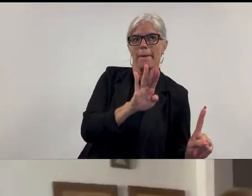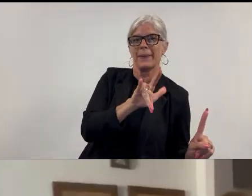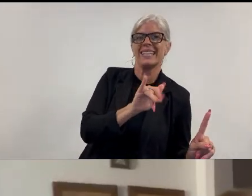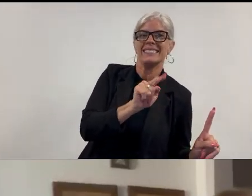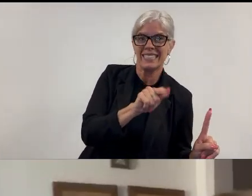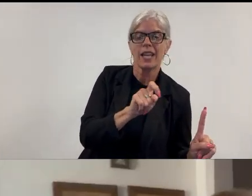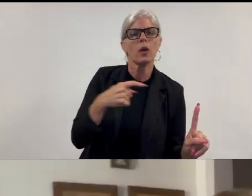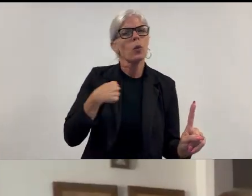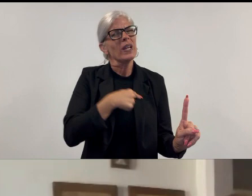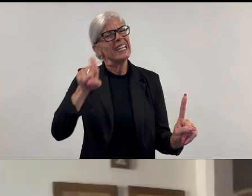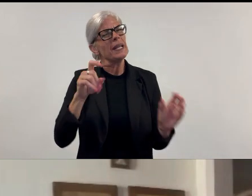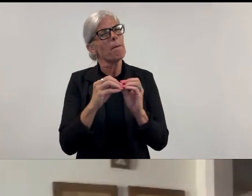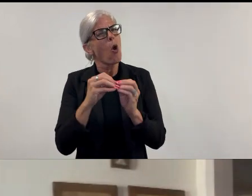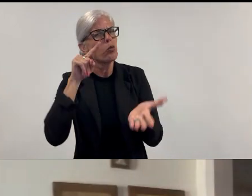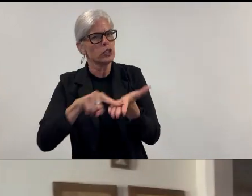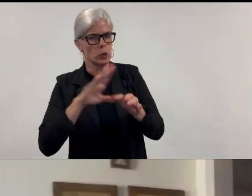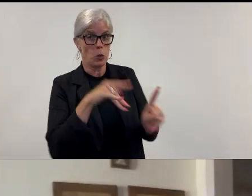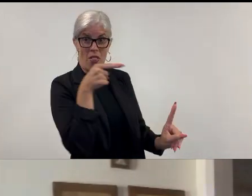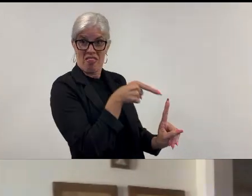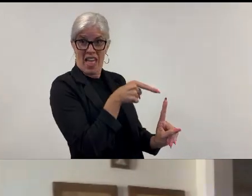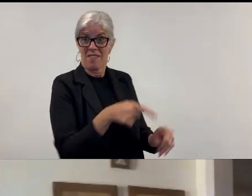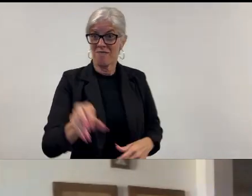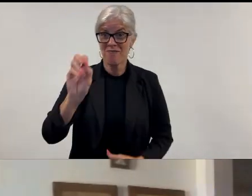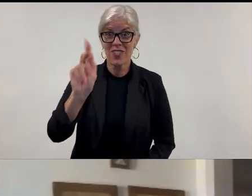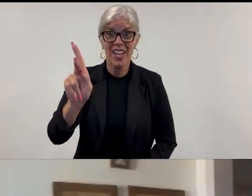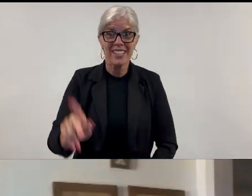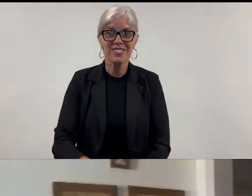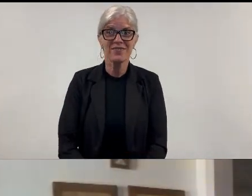don't rehabilitate, and we need to do more research.